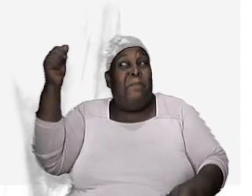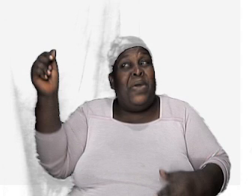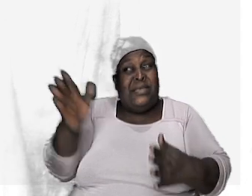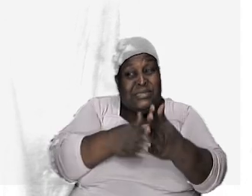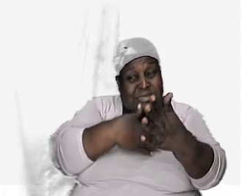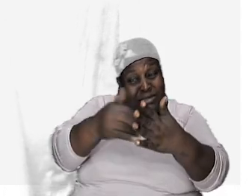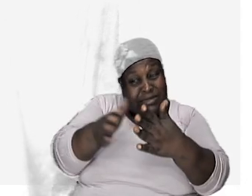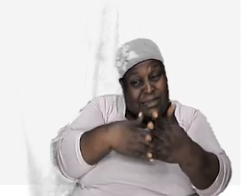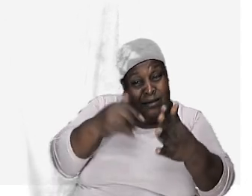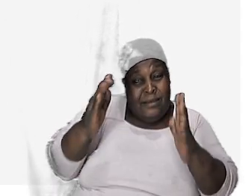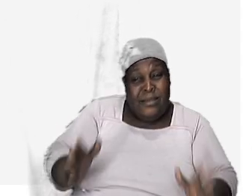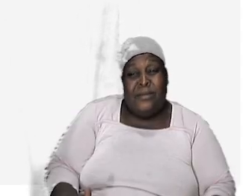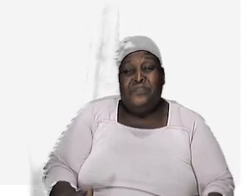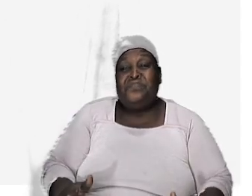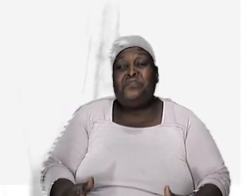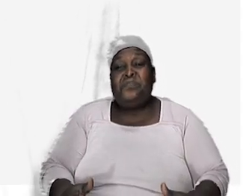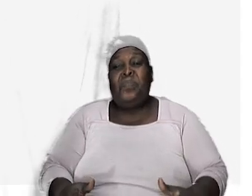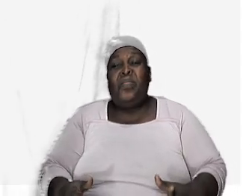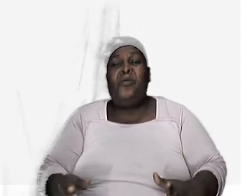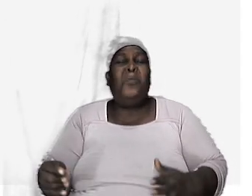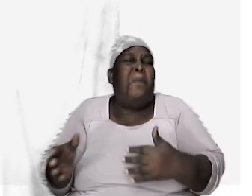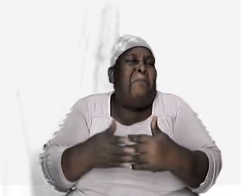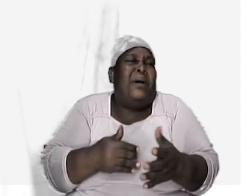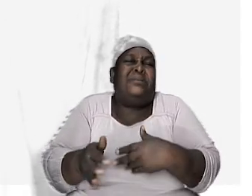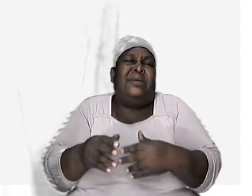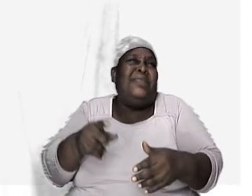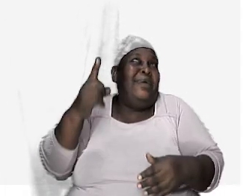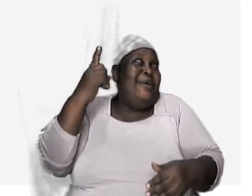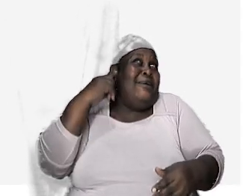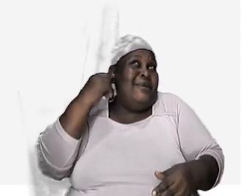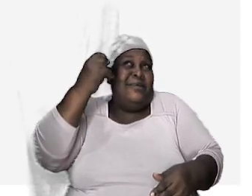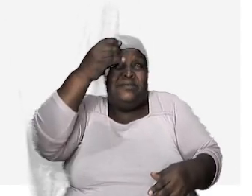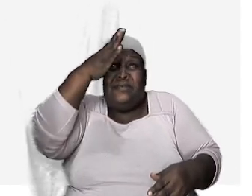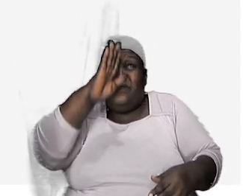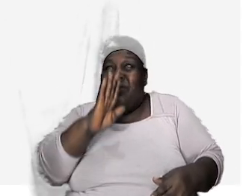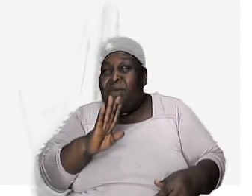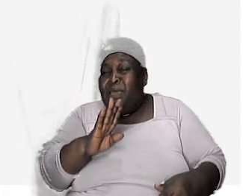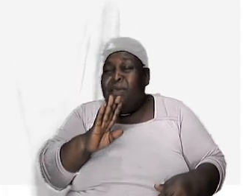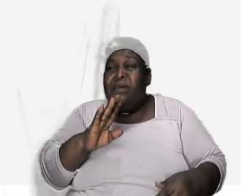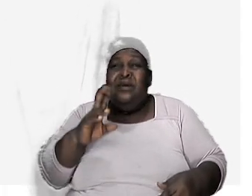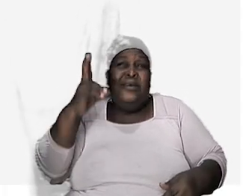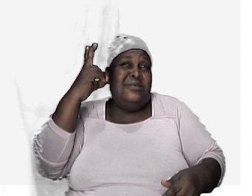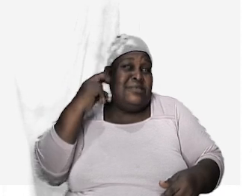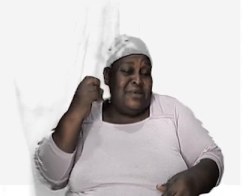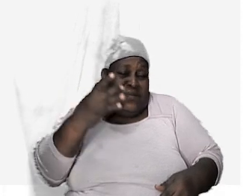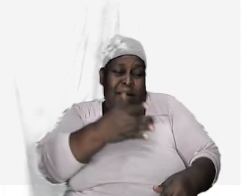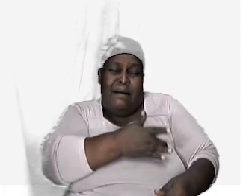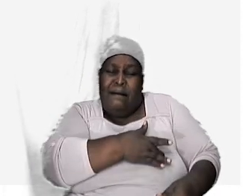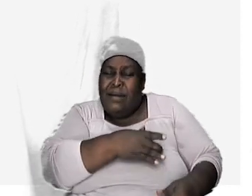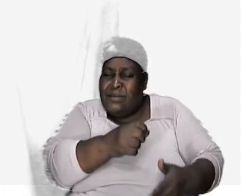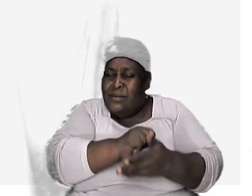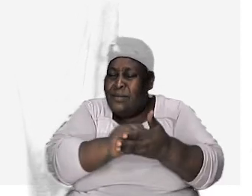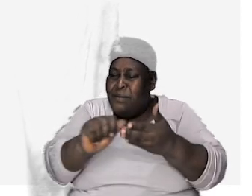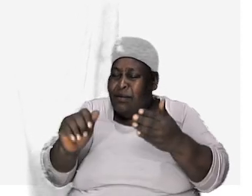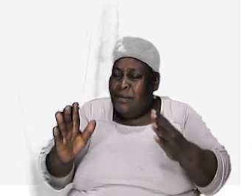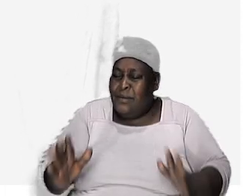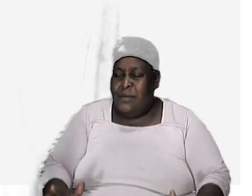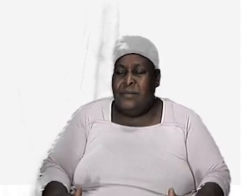Chapel, but it doesn't matter. In the ears of God, He's hearing the heart of the saints who tehillas